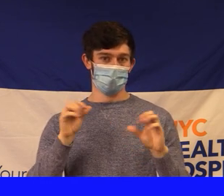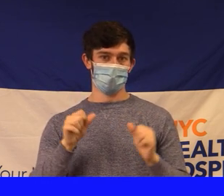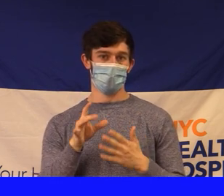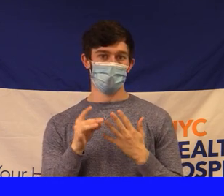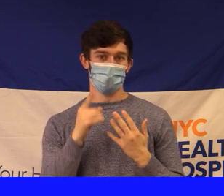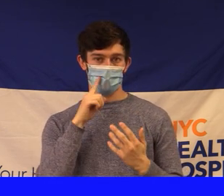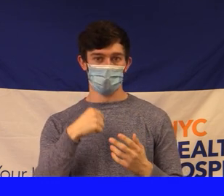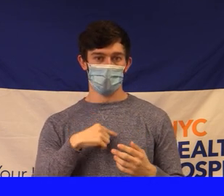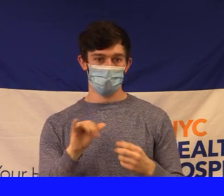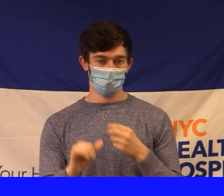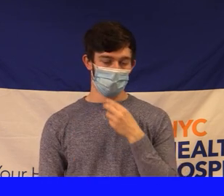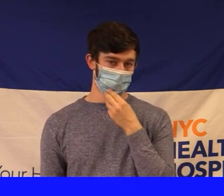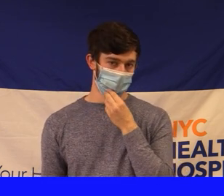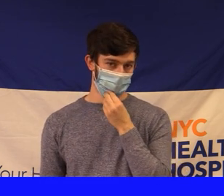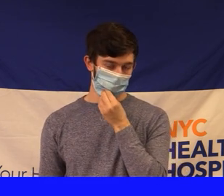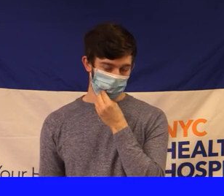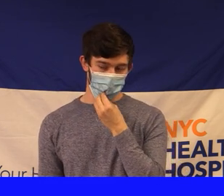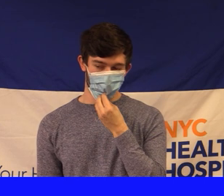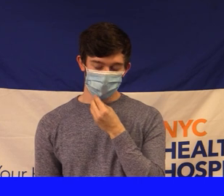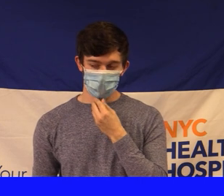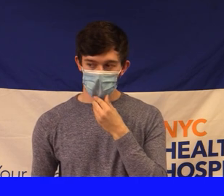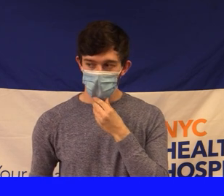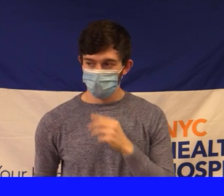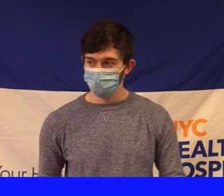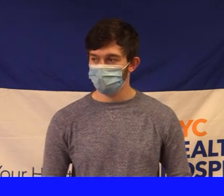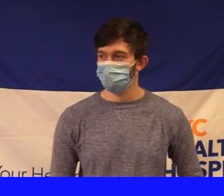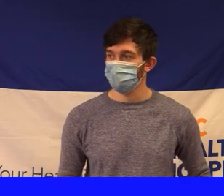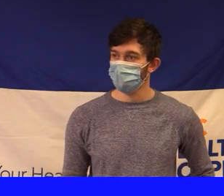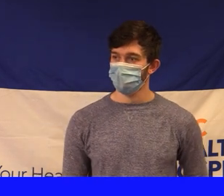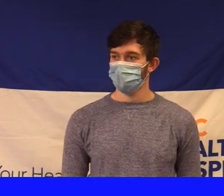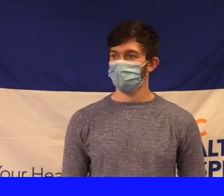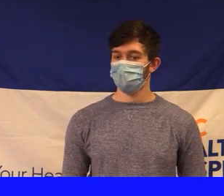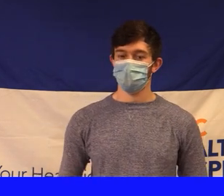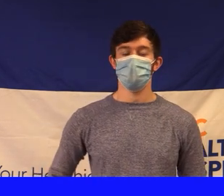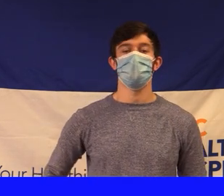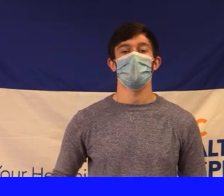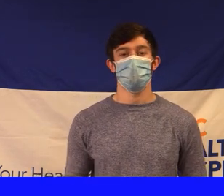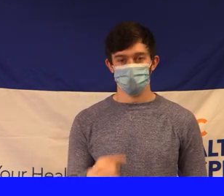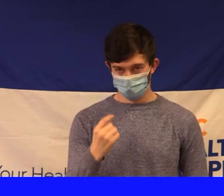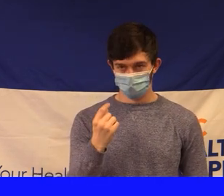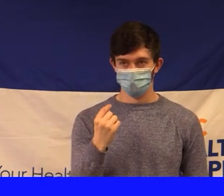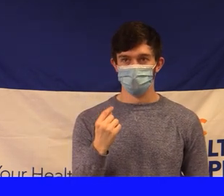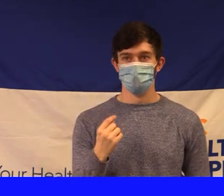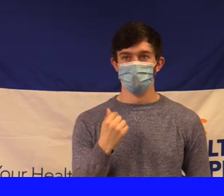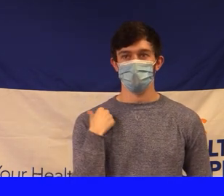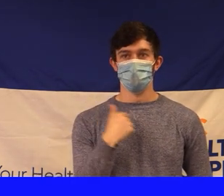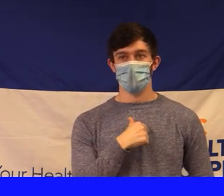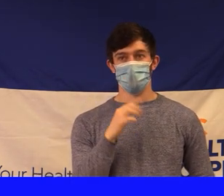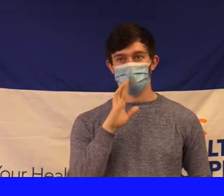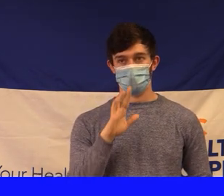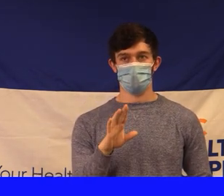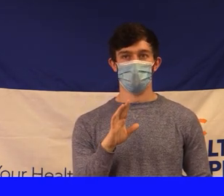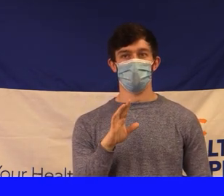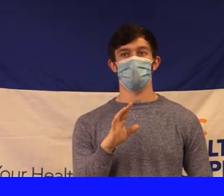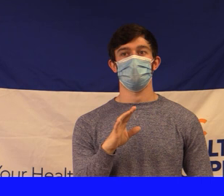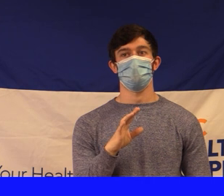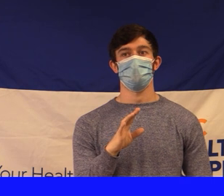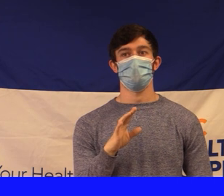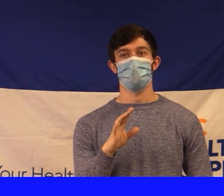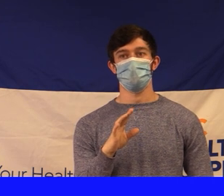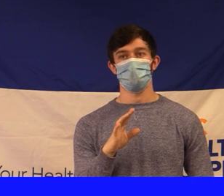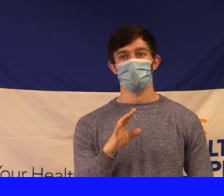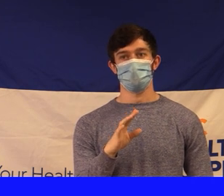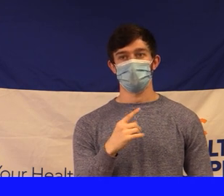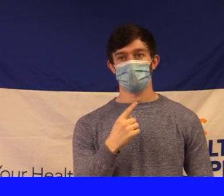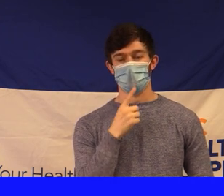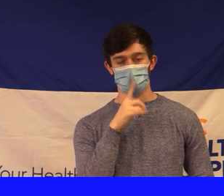option to me to approve pending that improvement. So why don't we actually, you know, amend to that so that in fact there will be